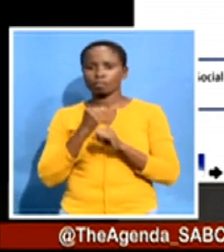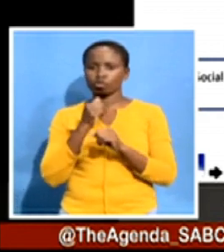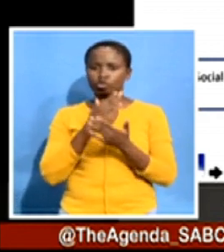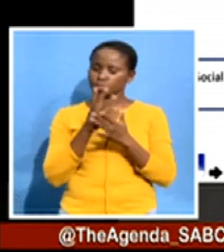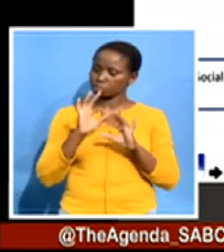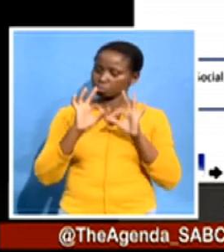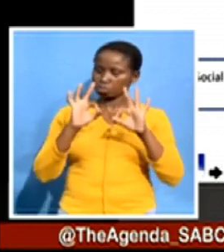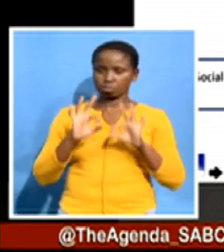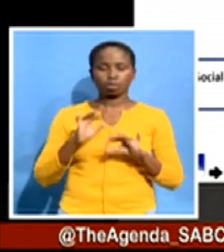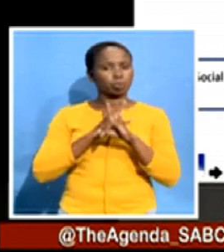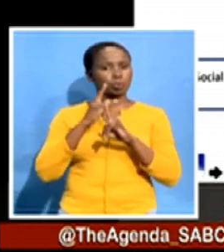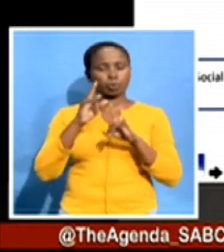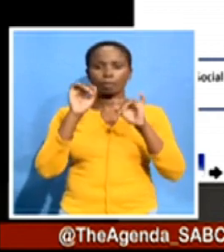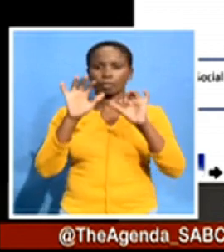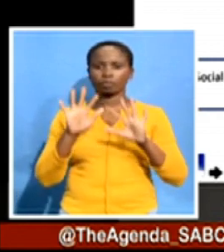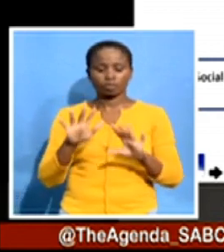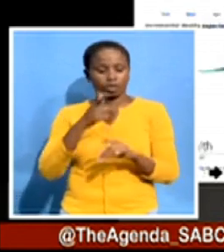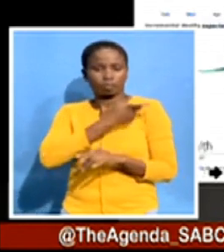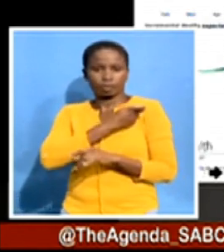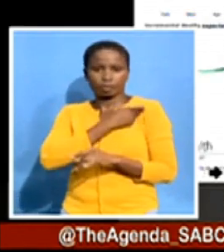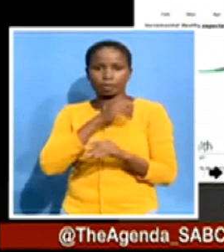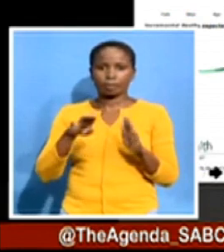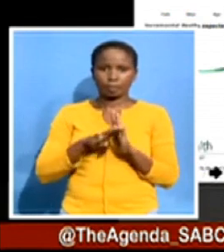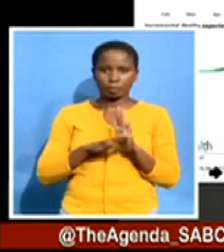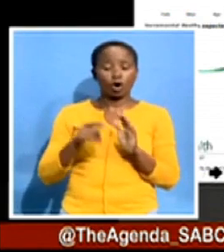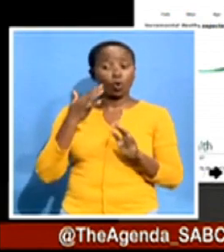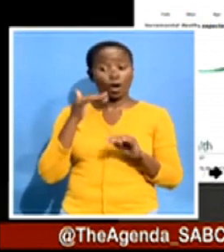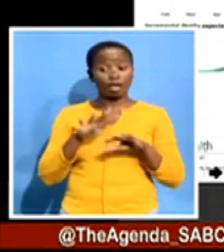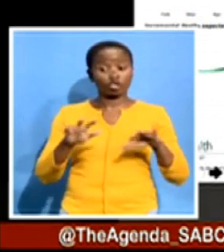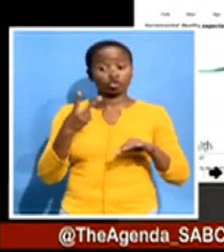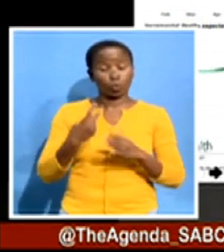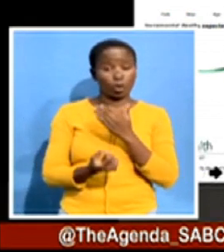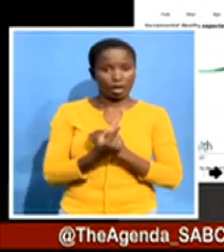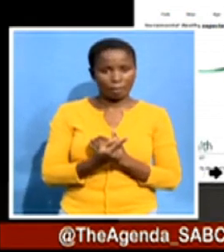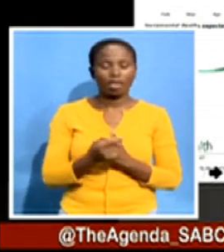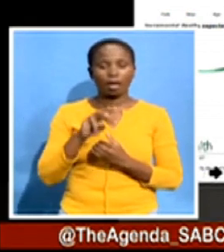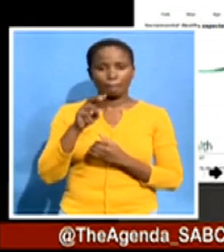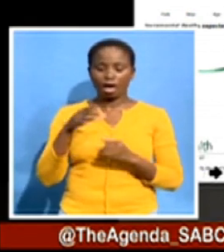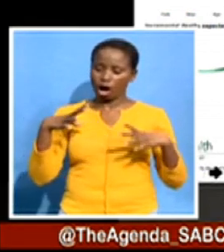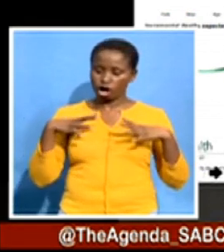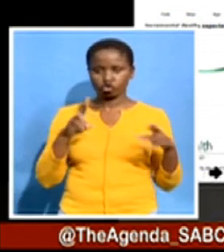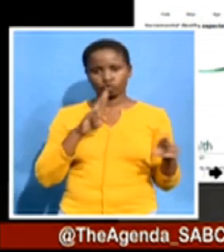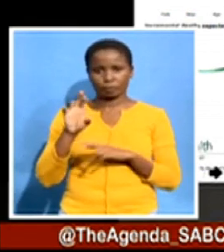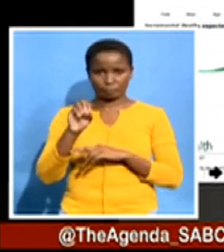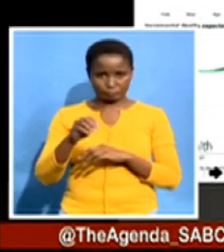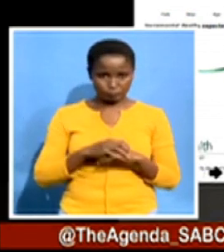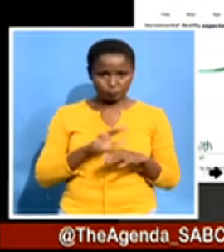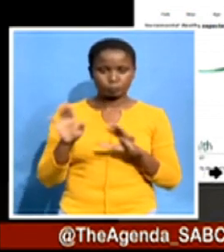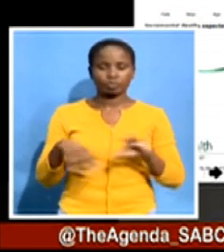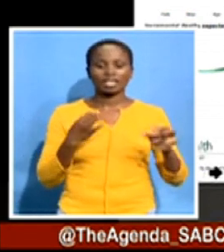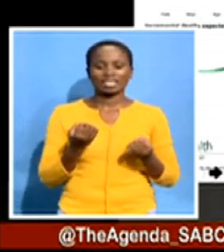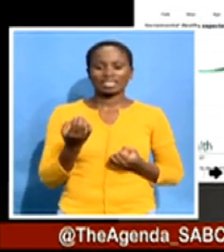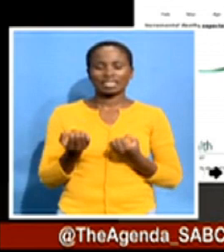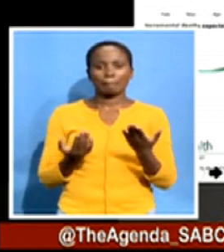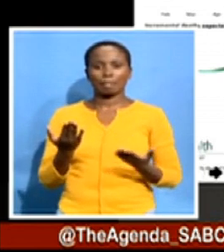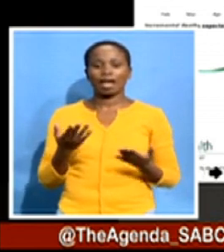being when phase 2 kicks off in May. This is the supply line from National. Our intention